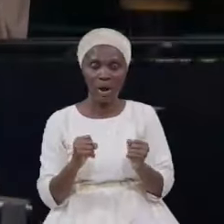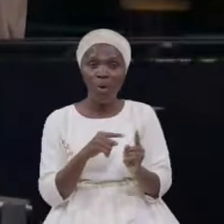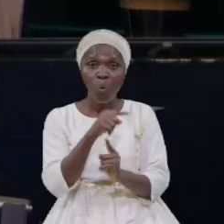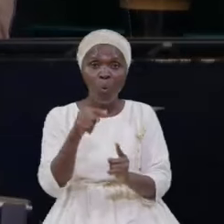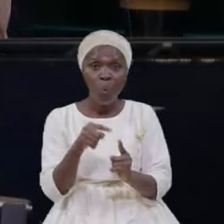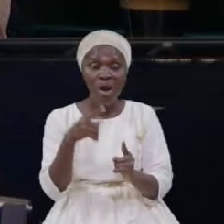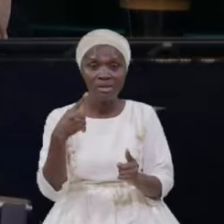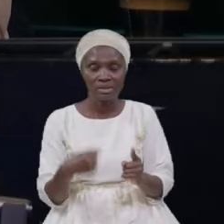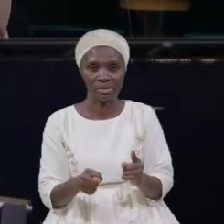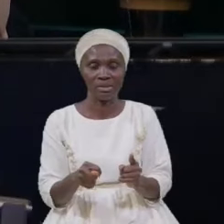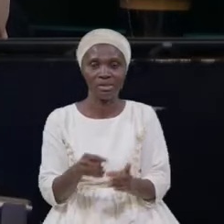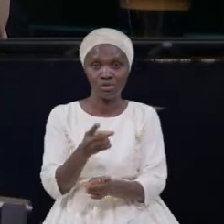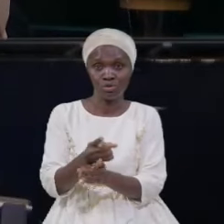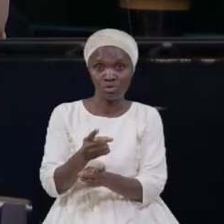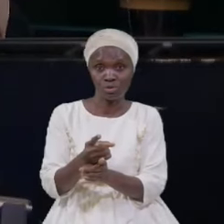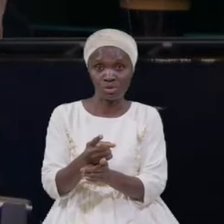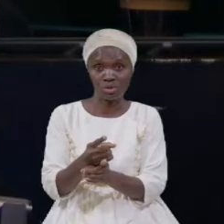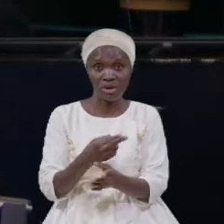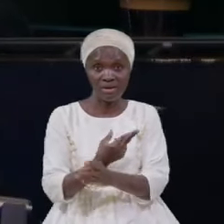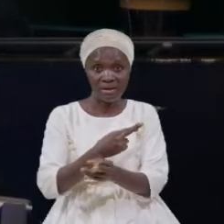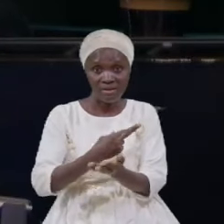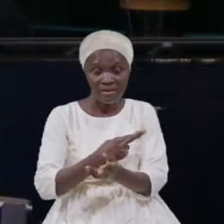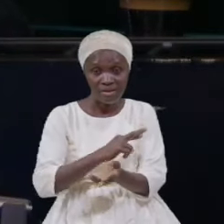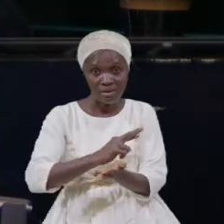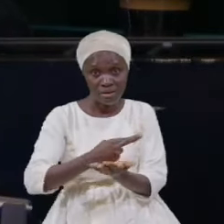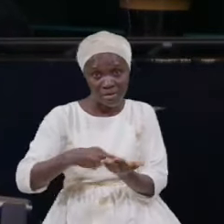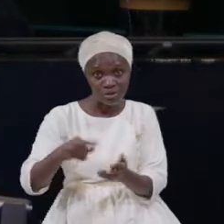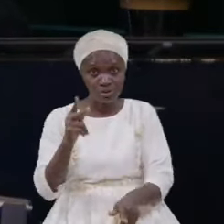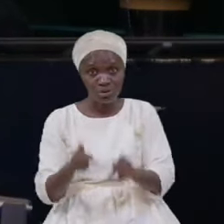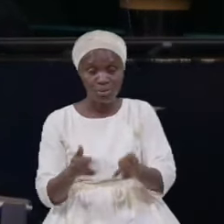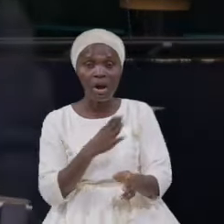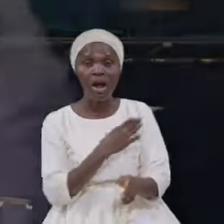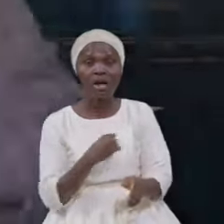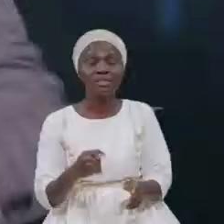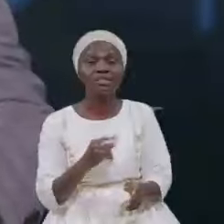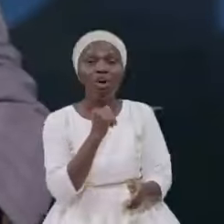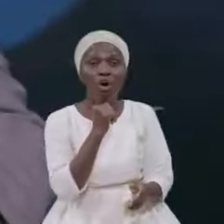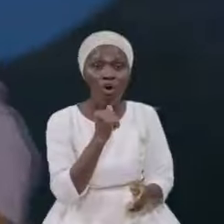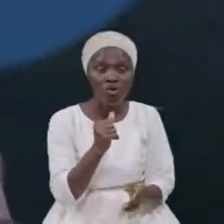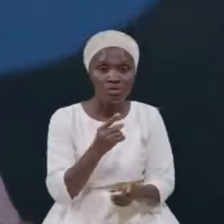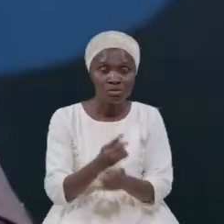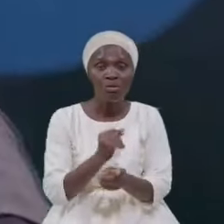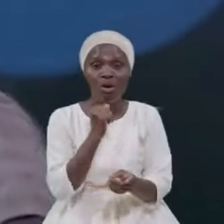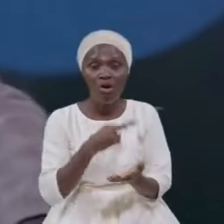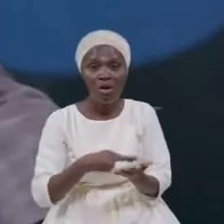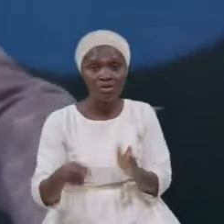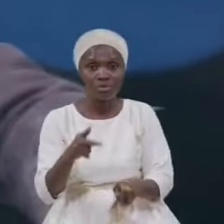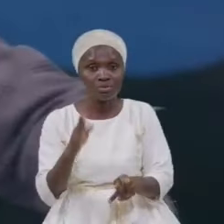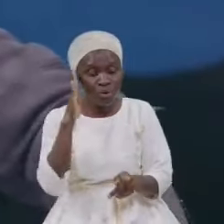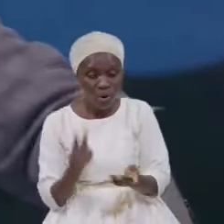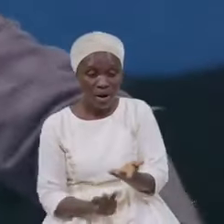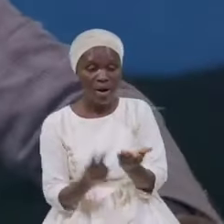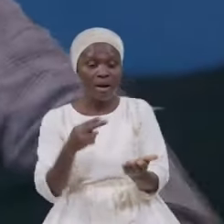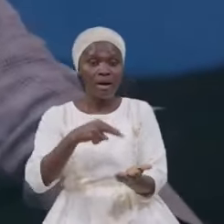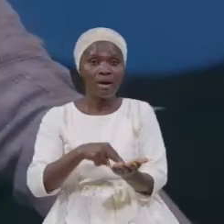unjust will rise again and then go before the Lord, what great power He